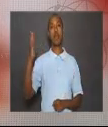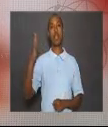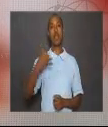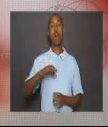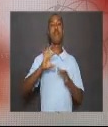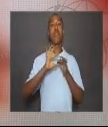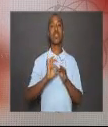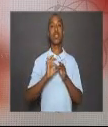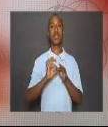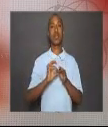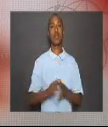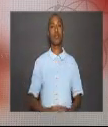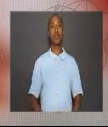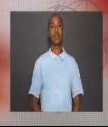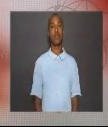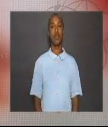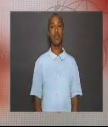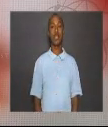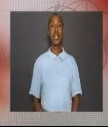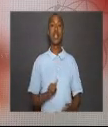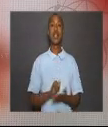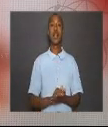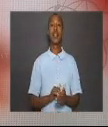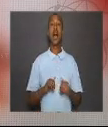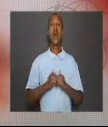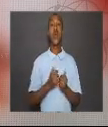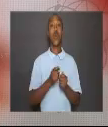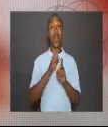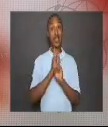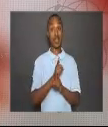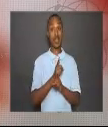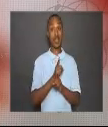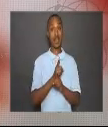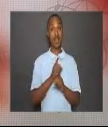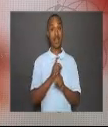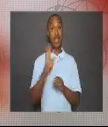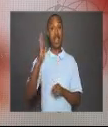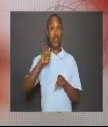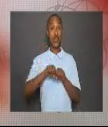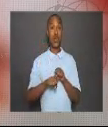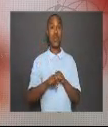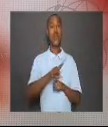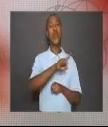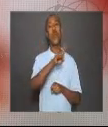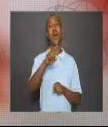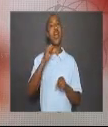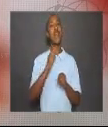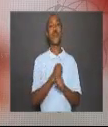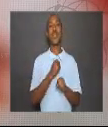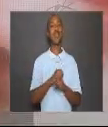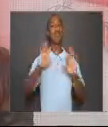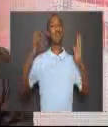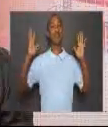of bonds. Is that how you answered? If so, you are doing